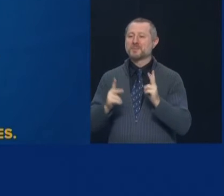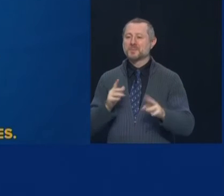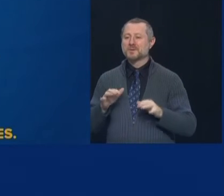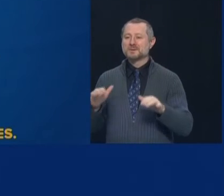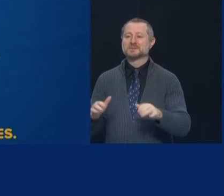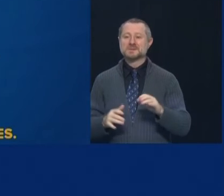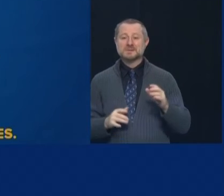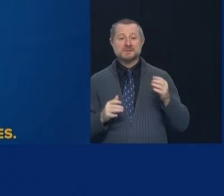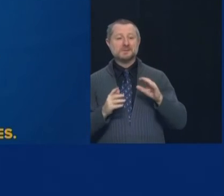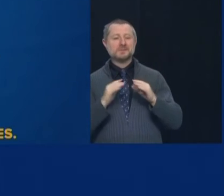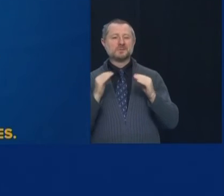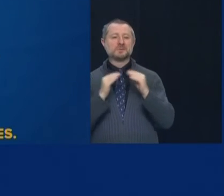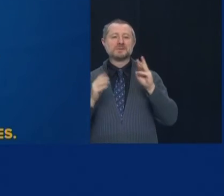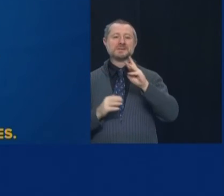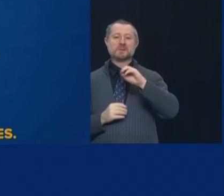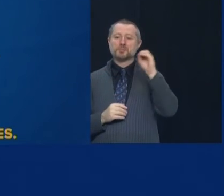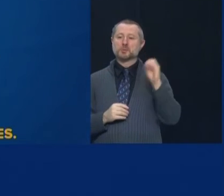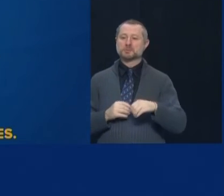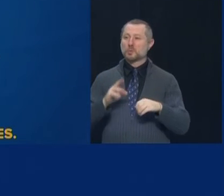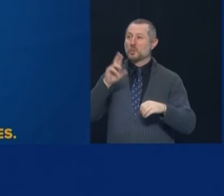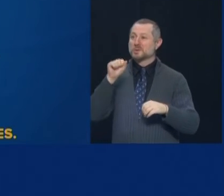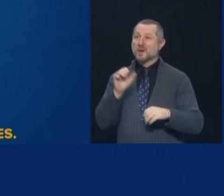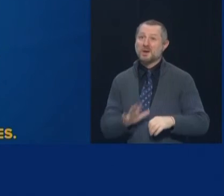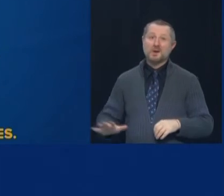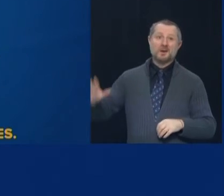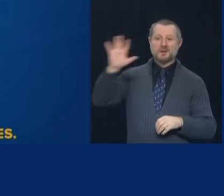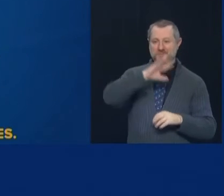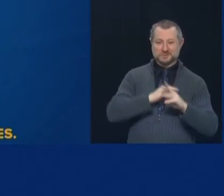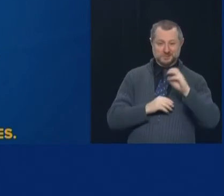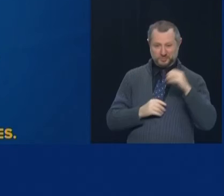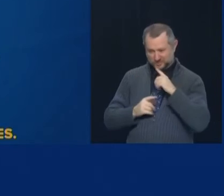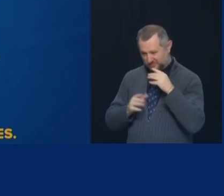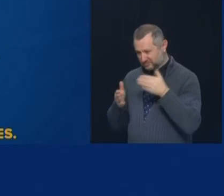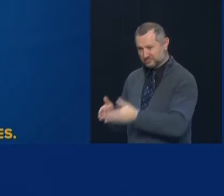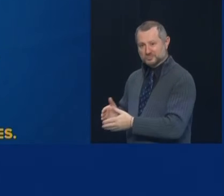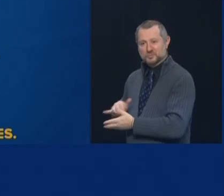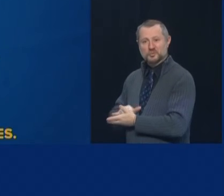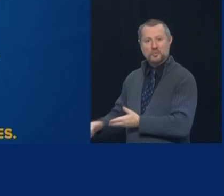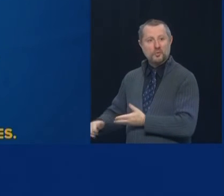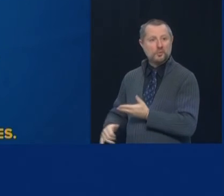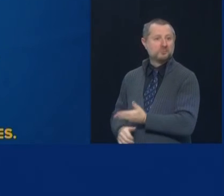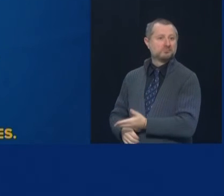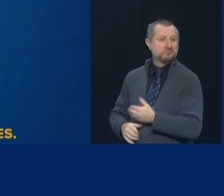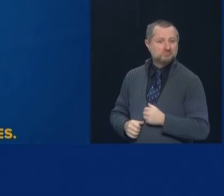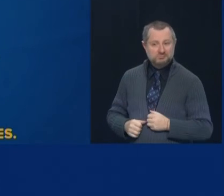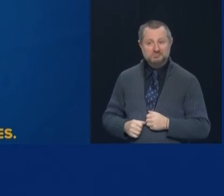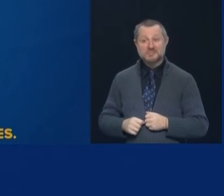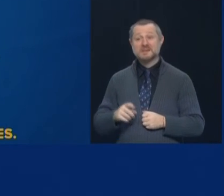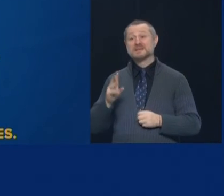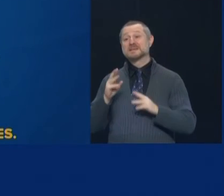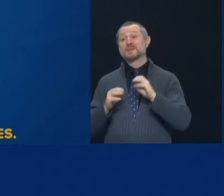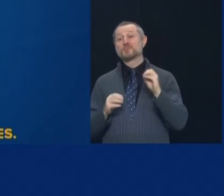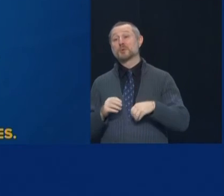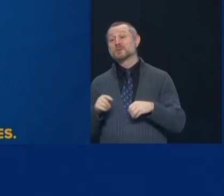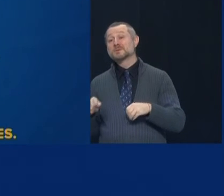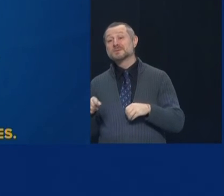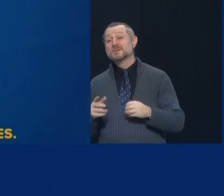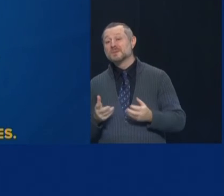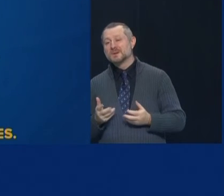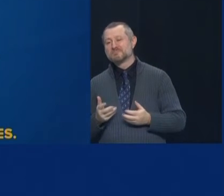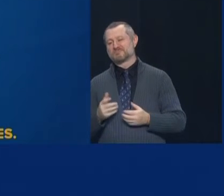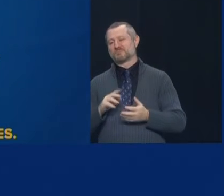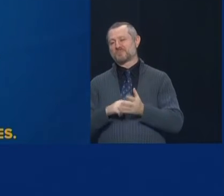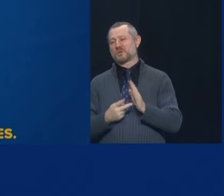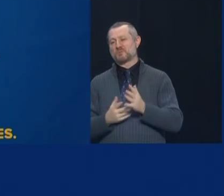going to be coming into January. And those 6% will be prioritized as the